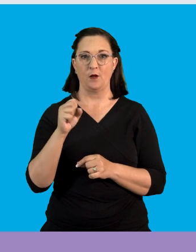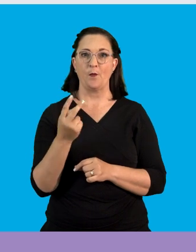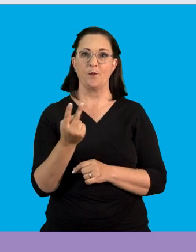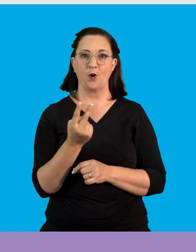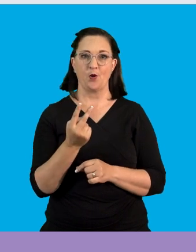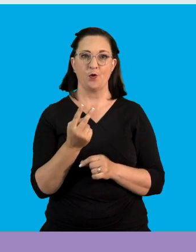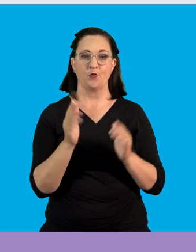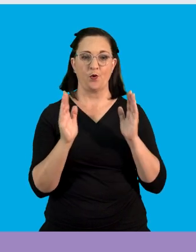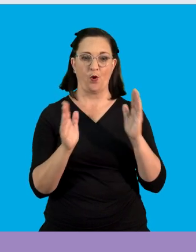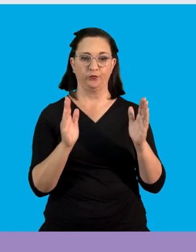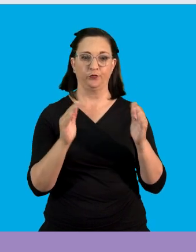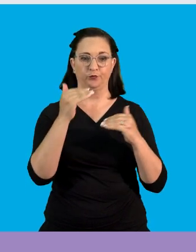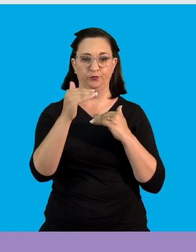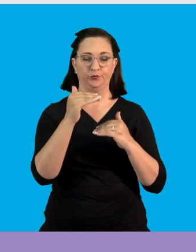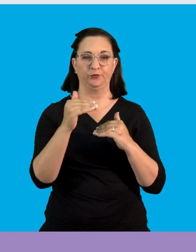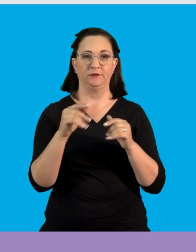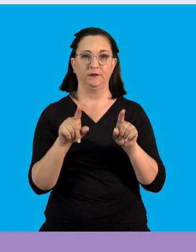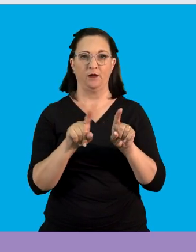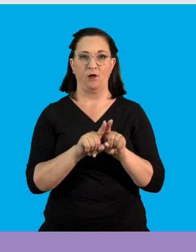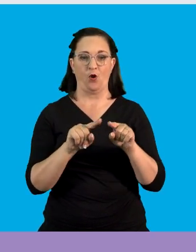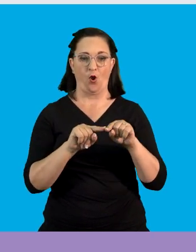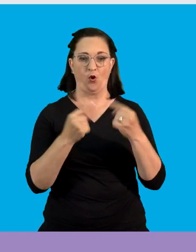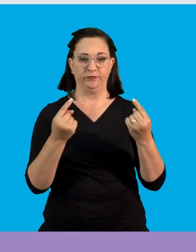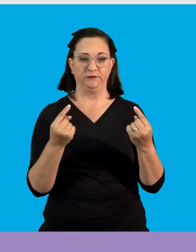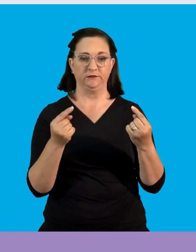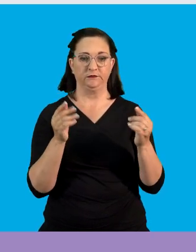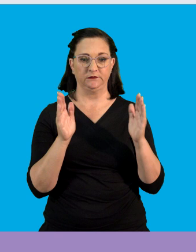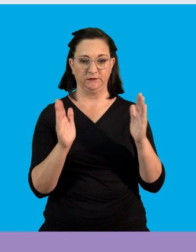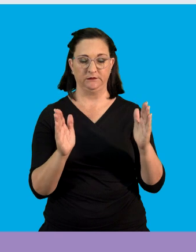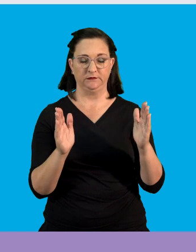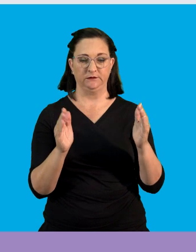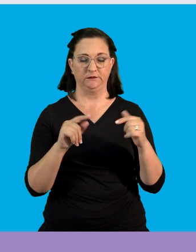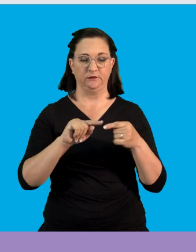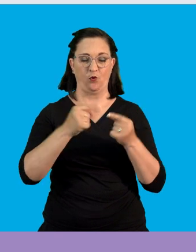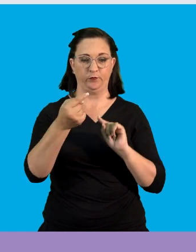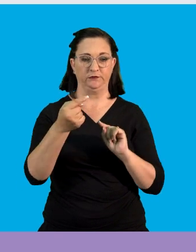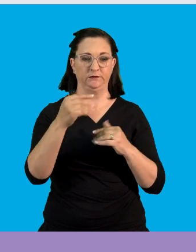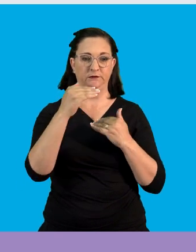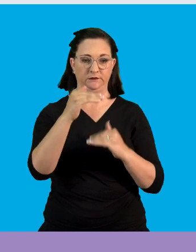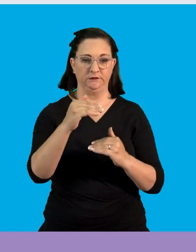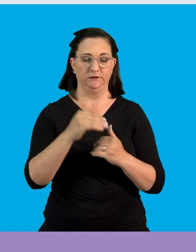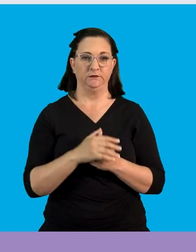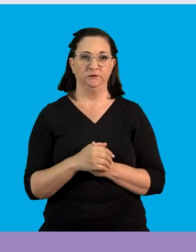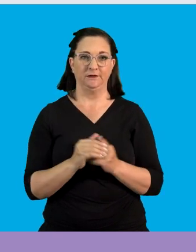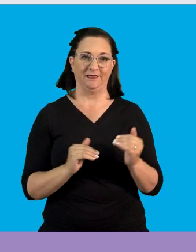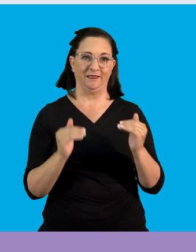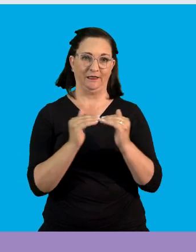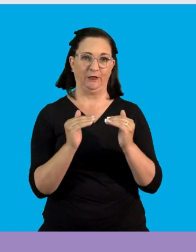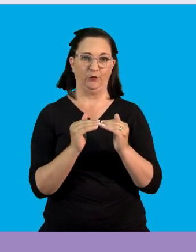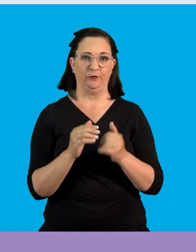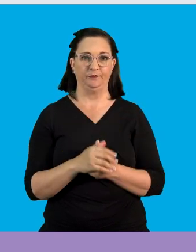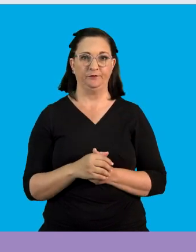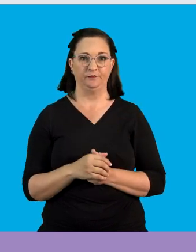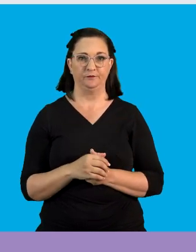opposite sides are parallel and equal. Just remind us again, that would be